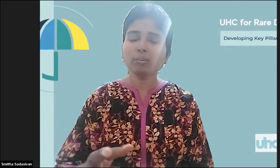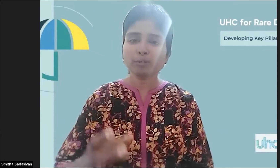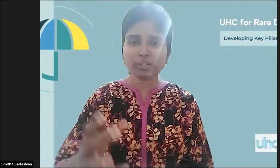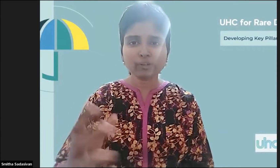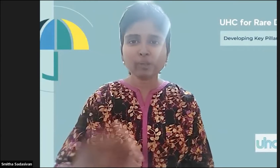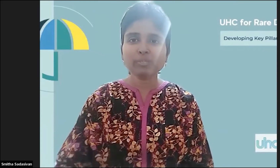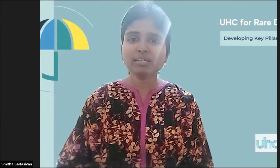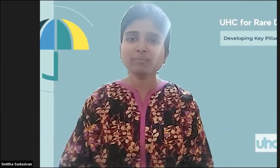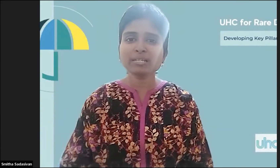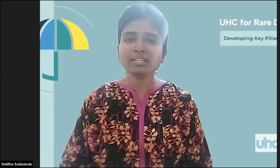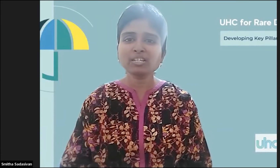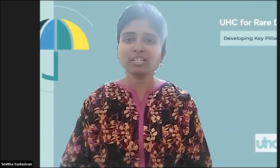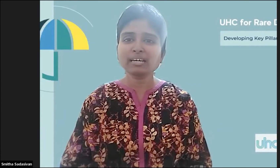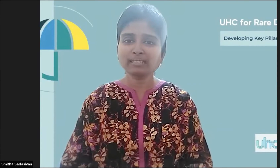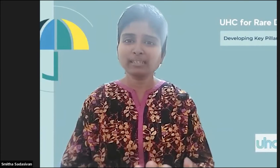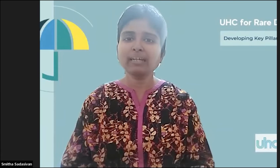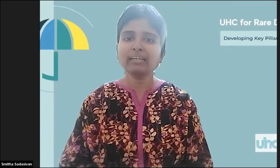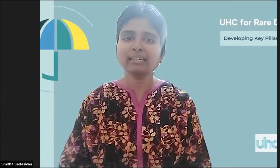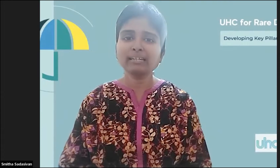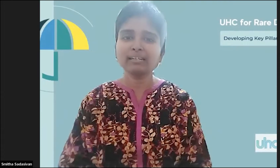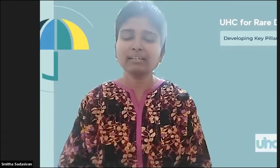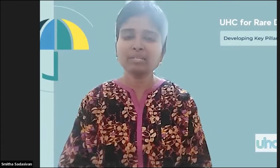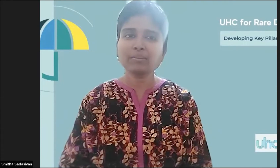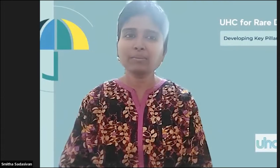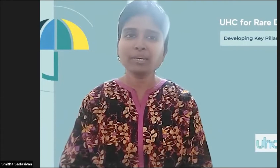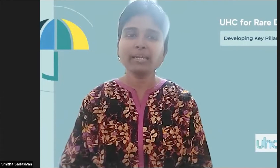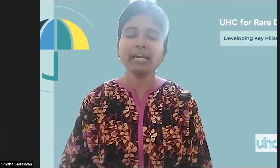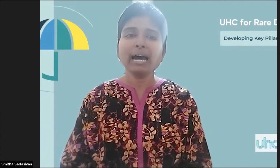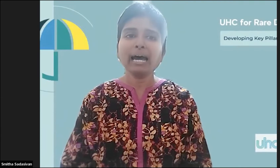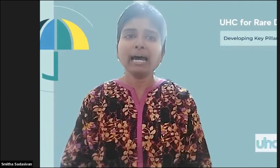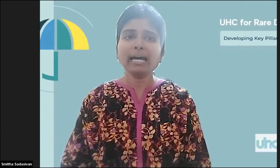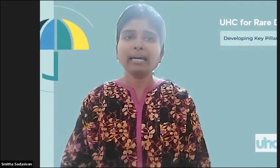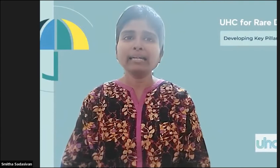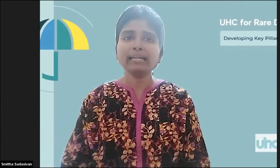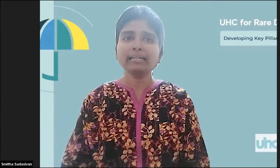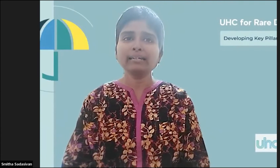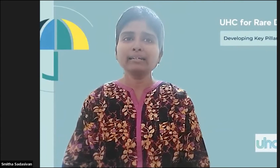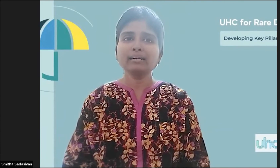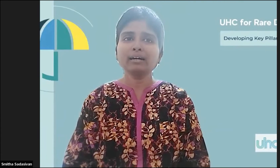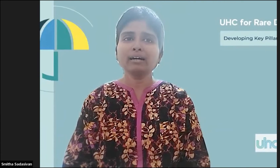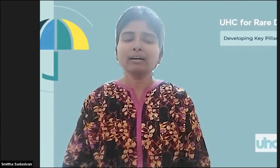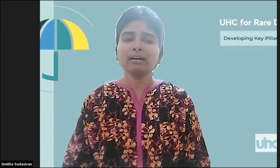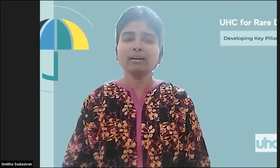know about it from the representations that Hari and Missimi made. And